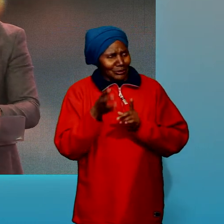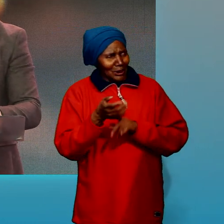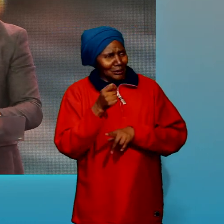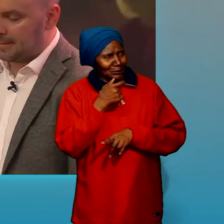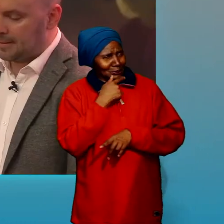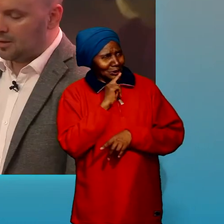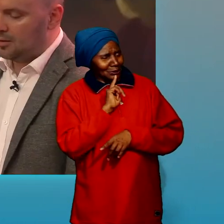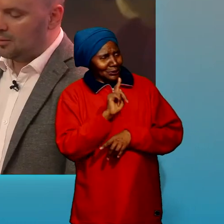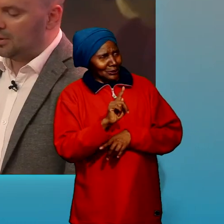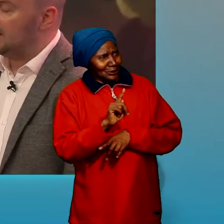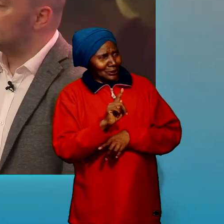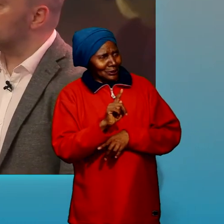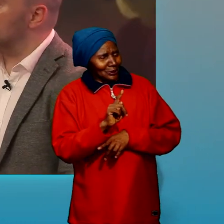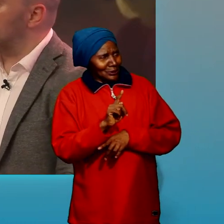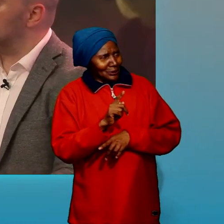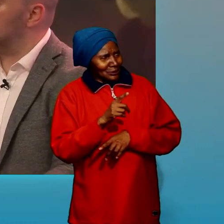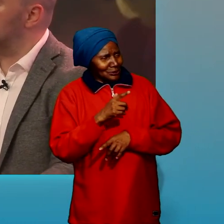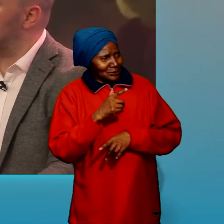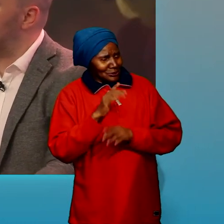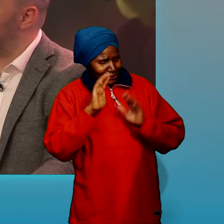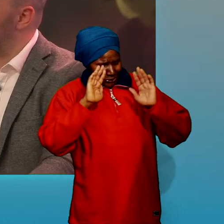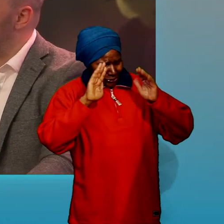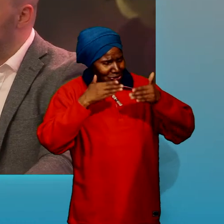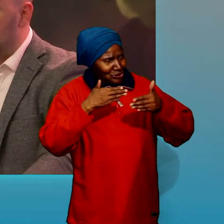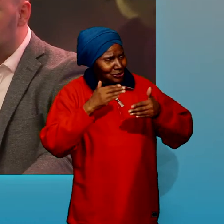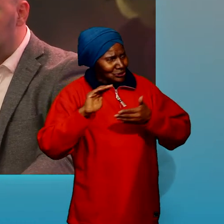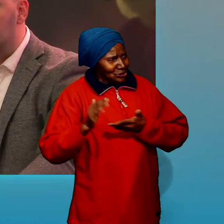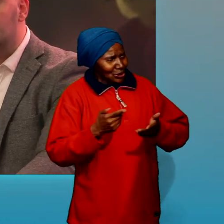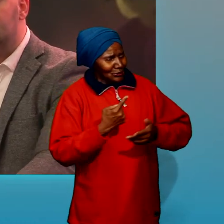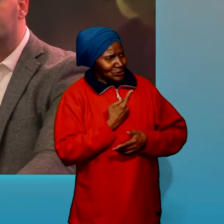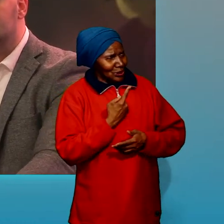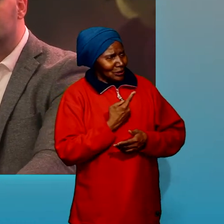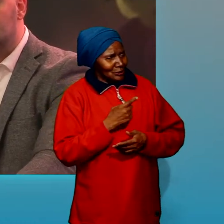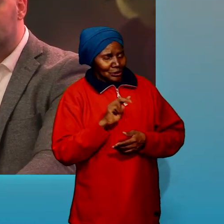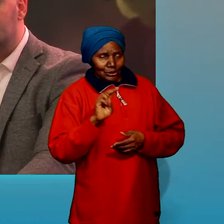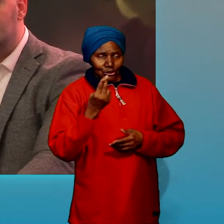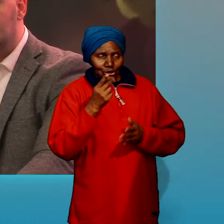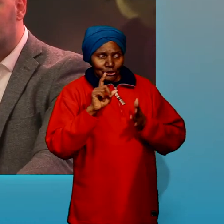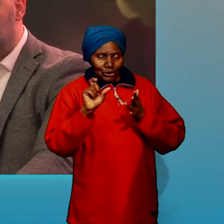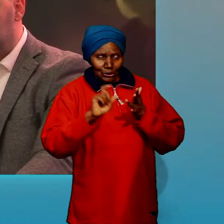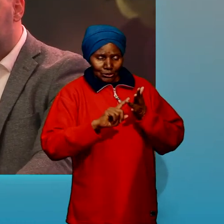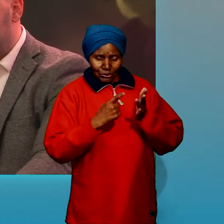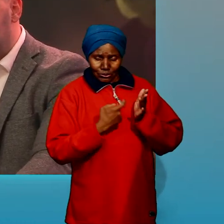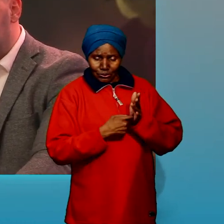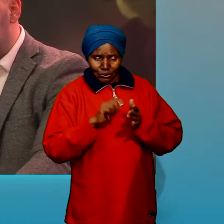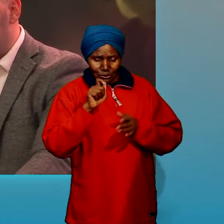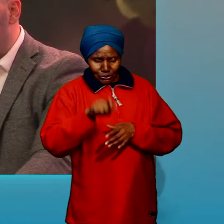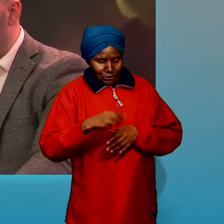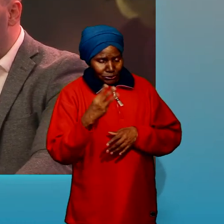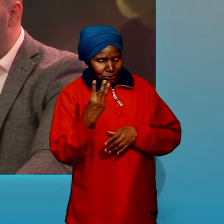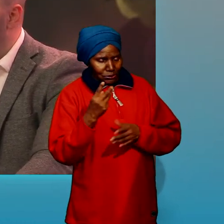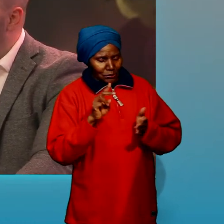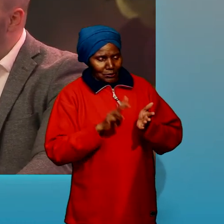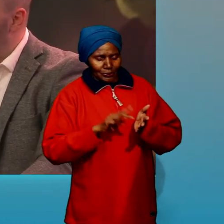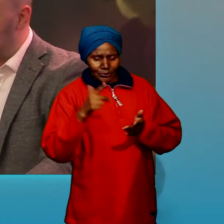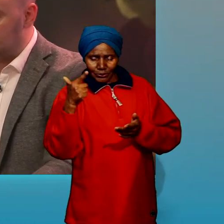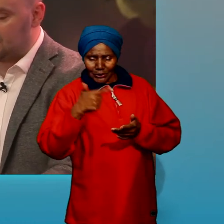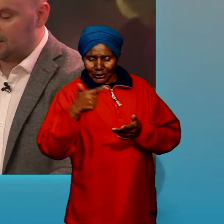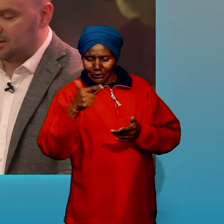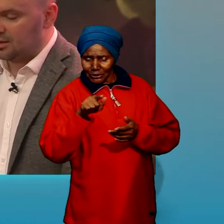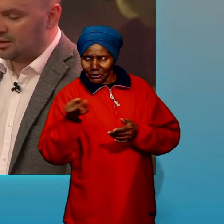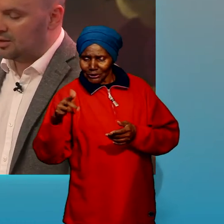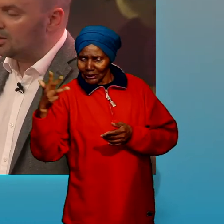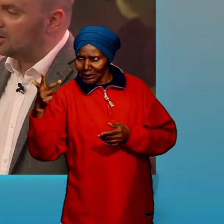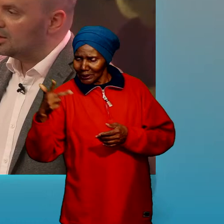themselves. But here's the reality. 2 Corinthians 3, verses 17 and 18.